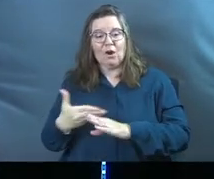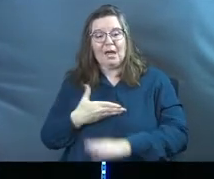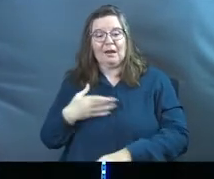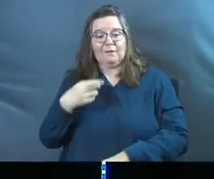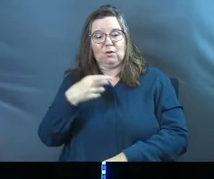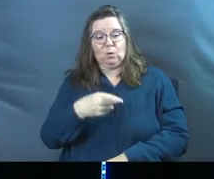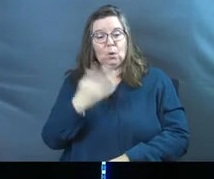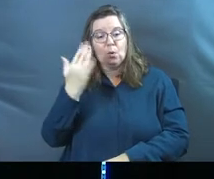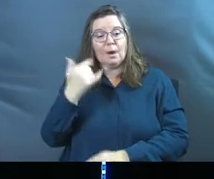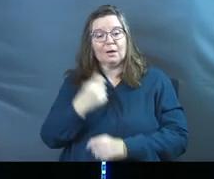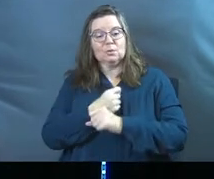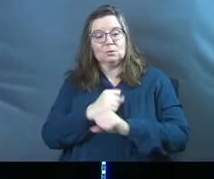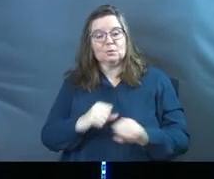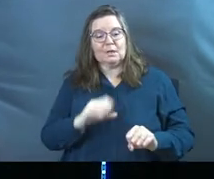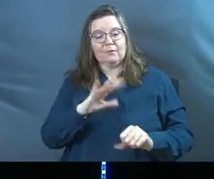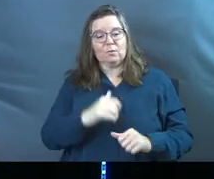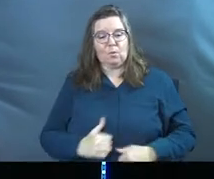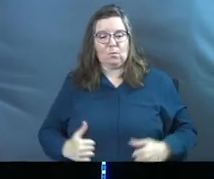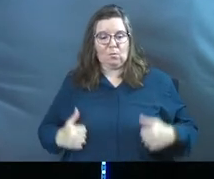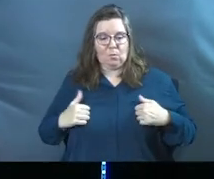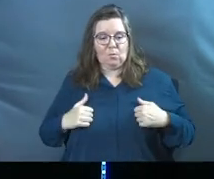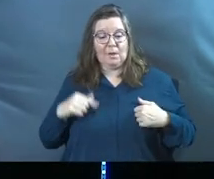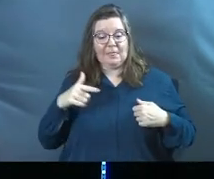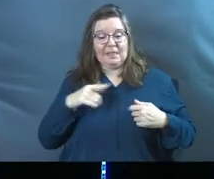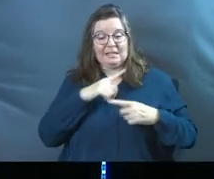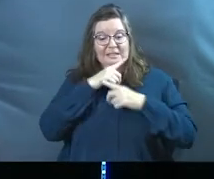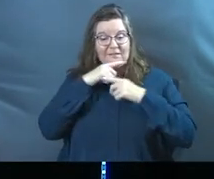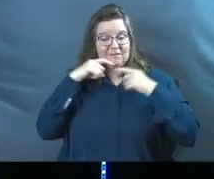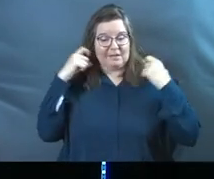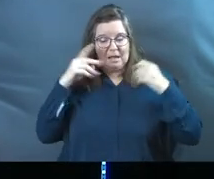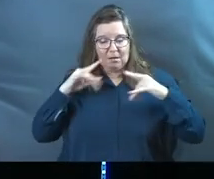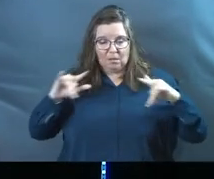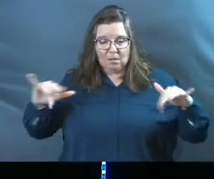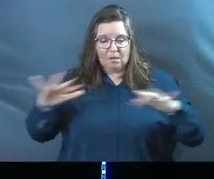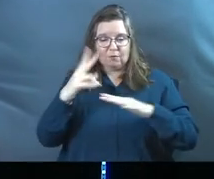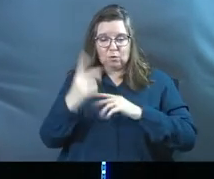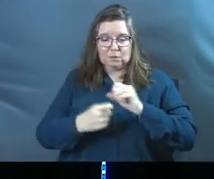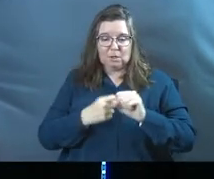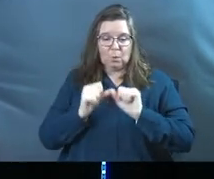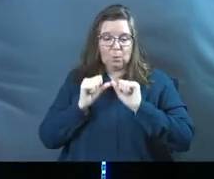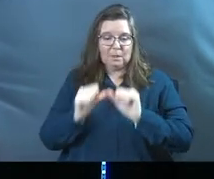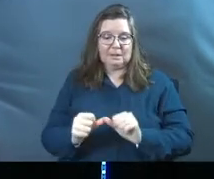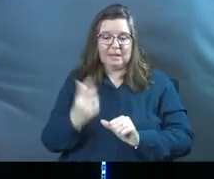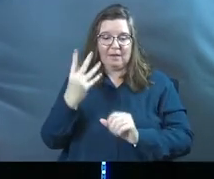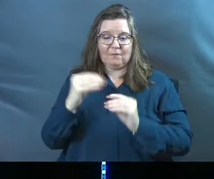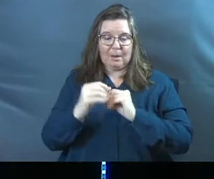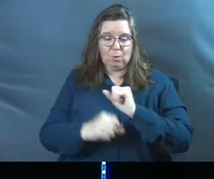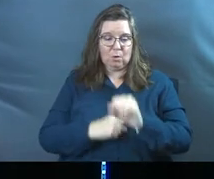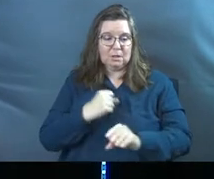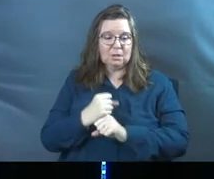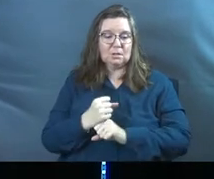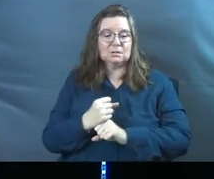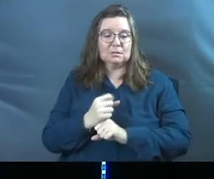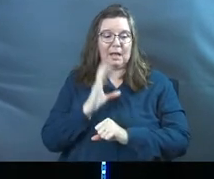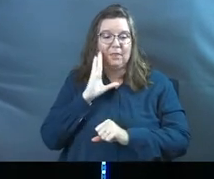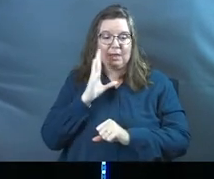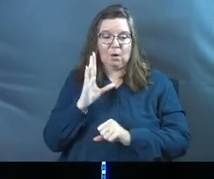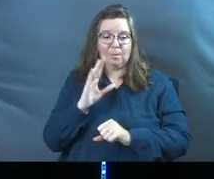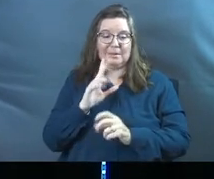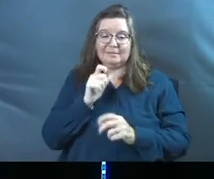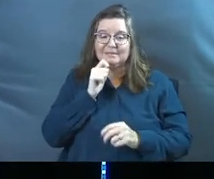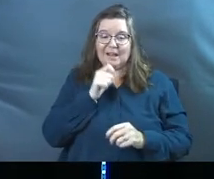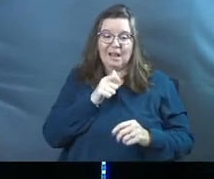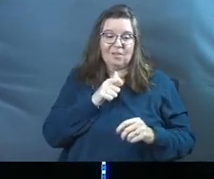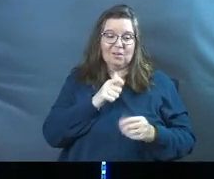you to preserve your lives. This famine that has ravaged the land for 2 years will last 5 more years, and there will be